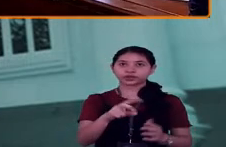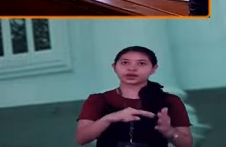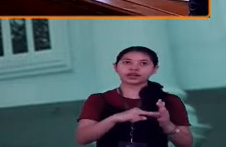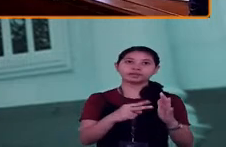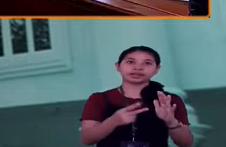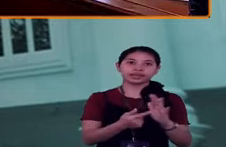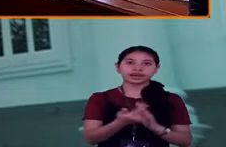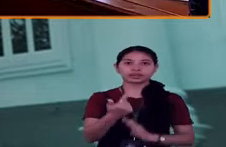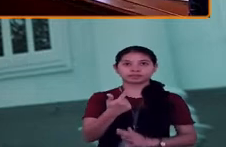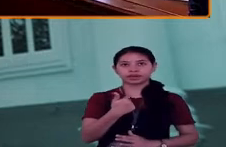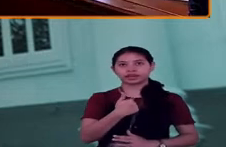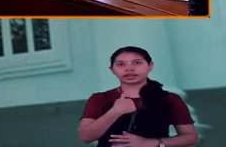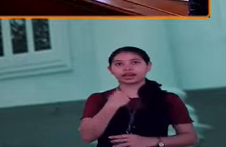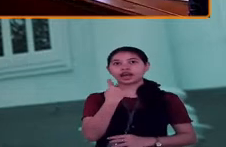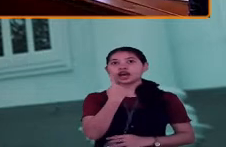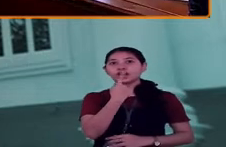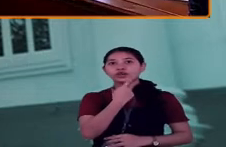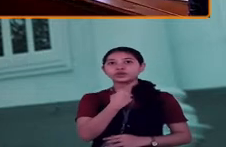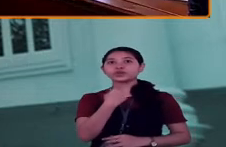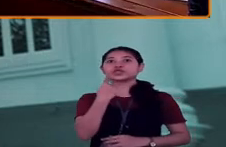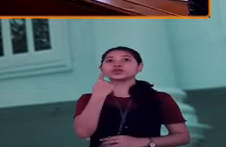Whosoever surely meaneth me,